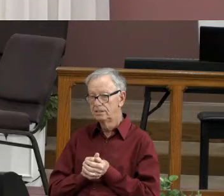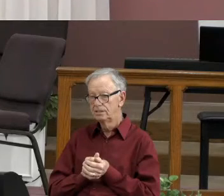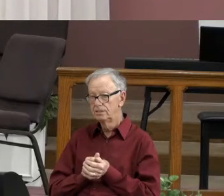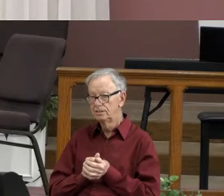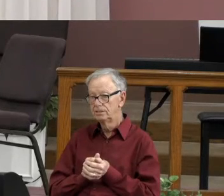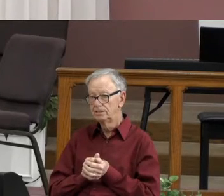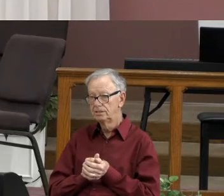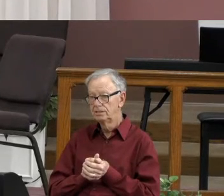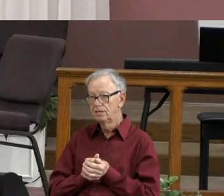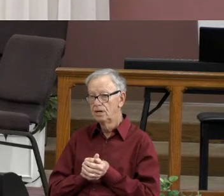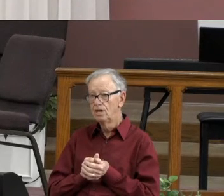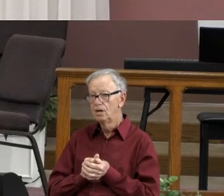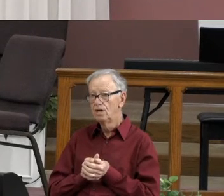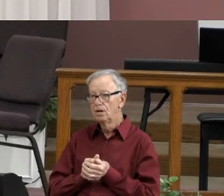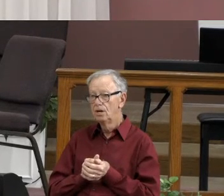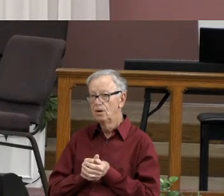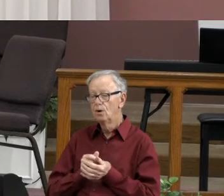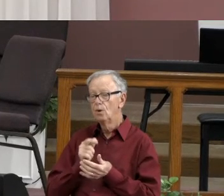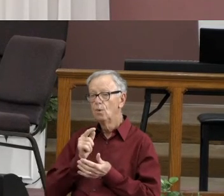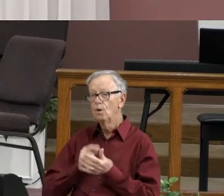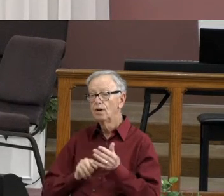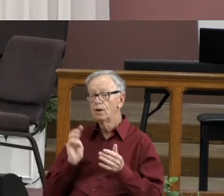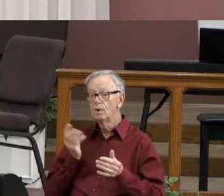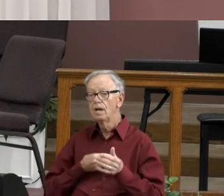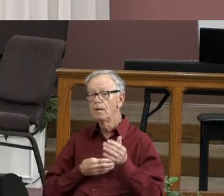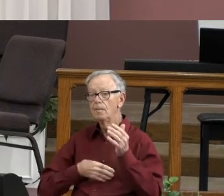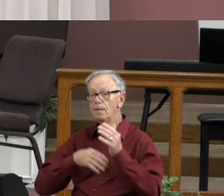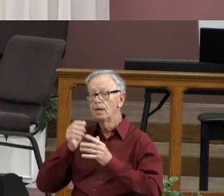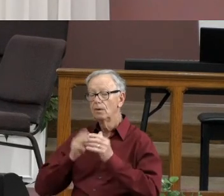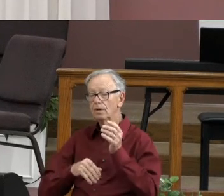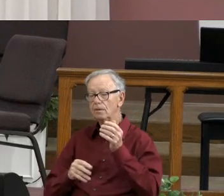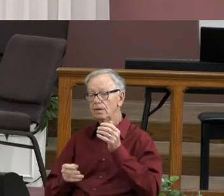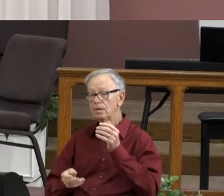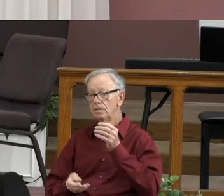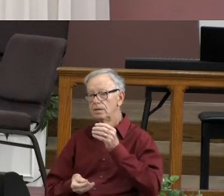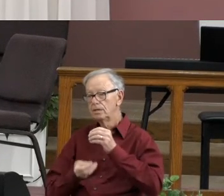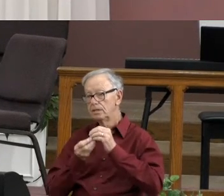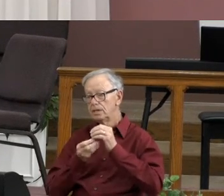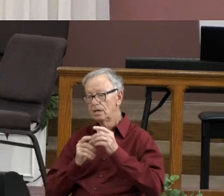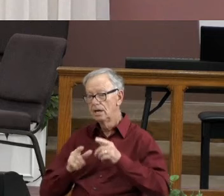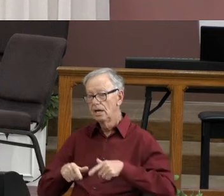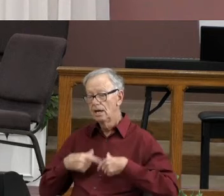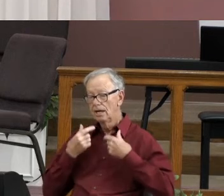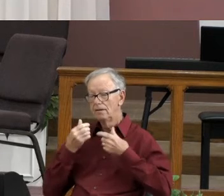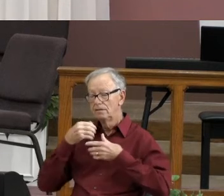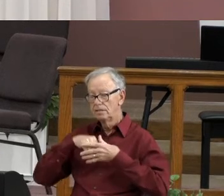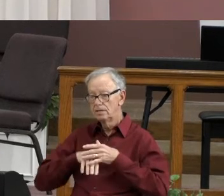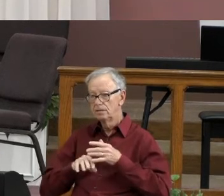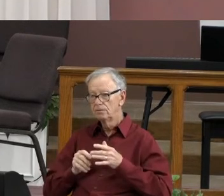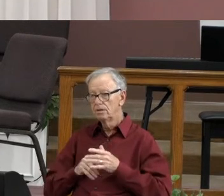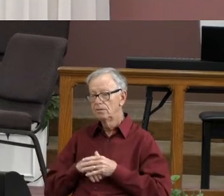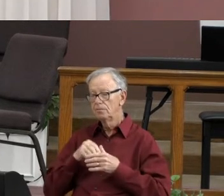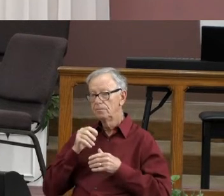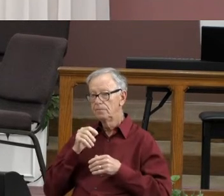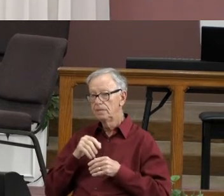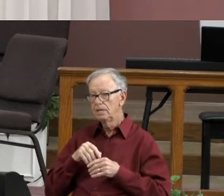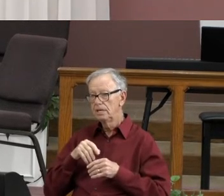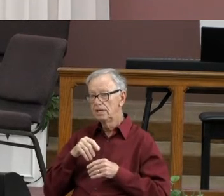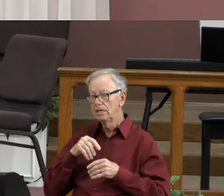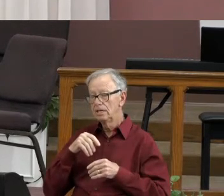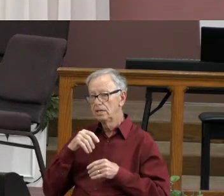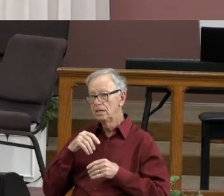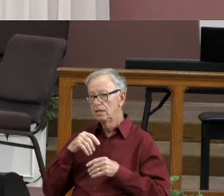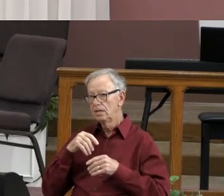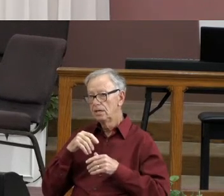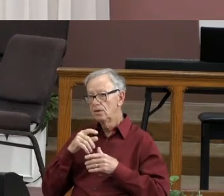What are we building? What are we investing our lives in? What will be the heritage that you leave when